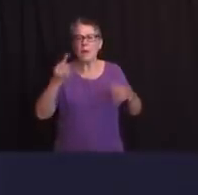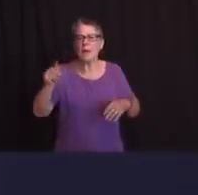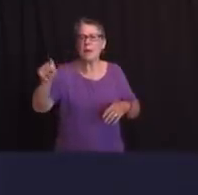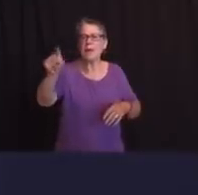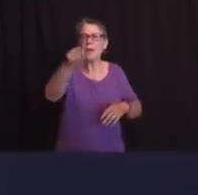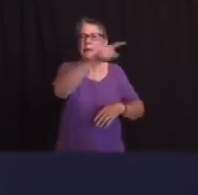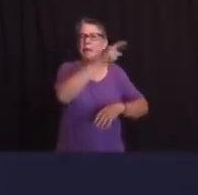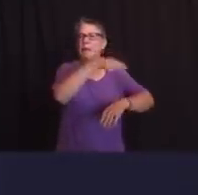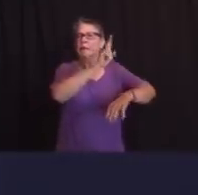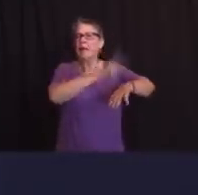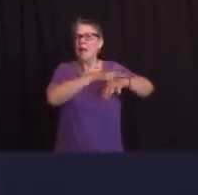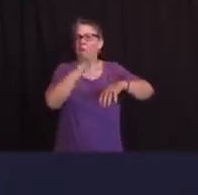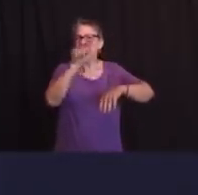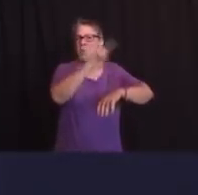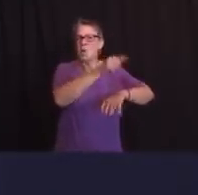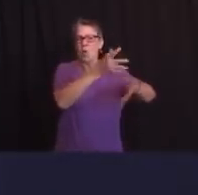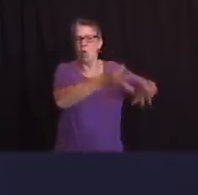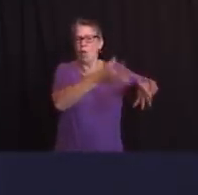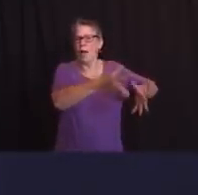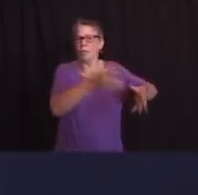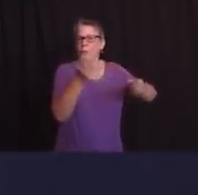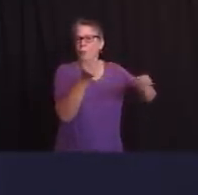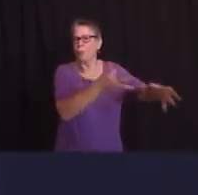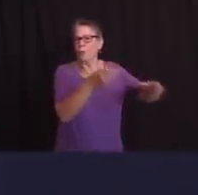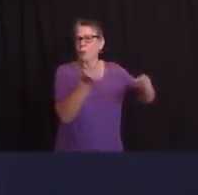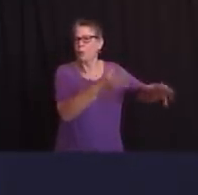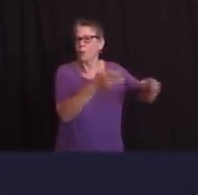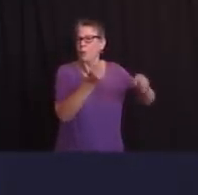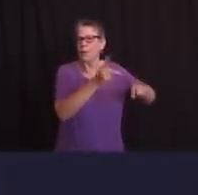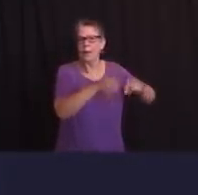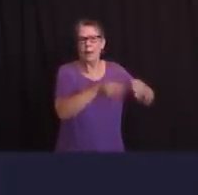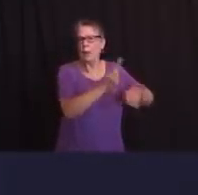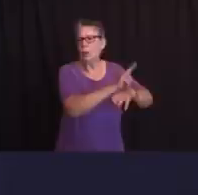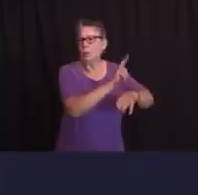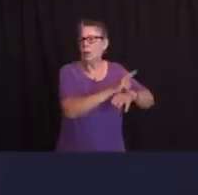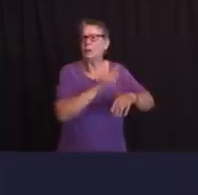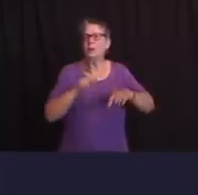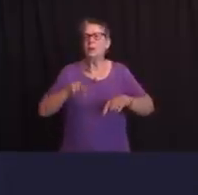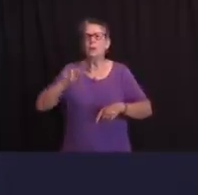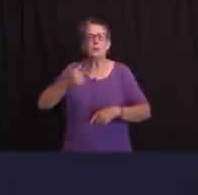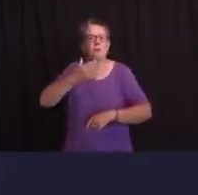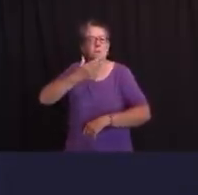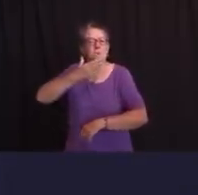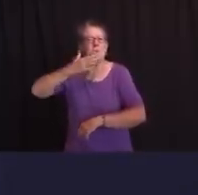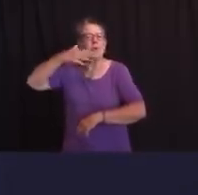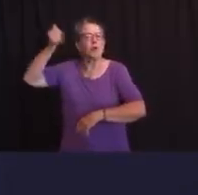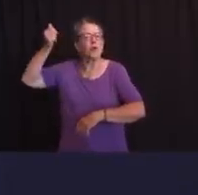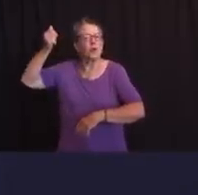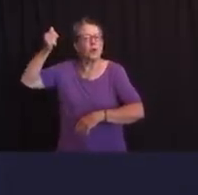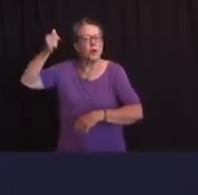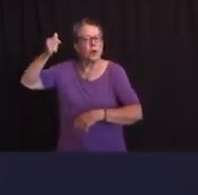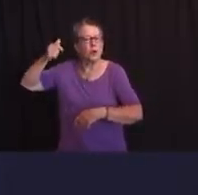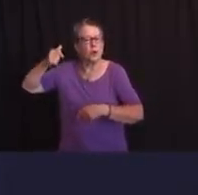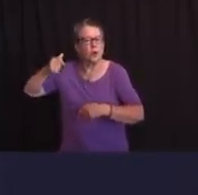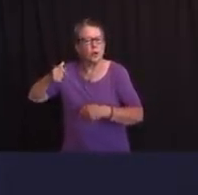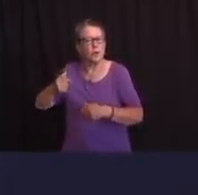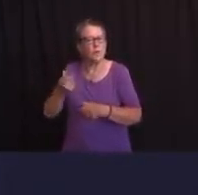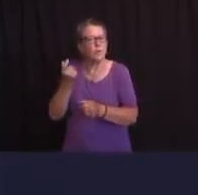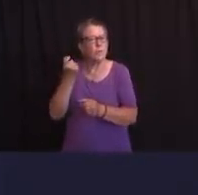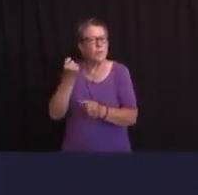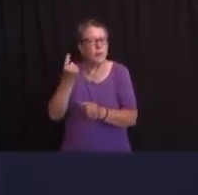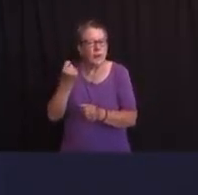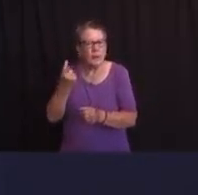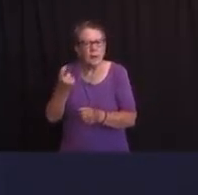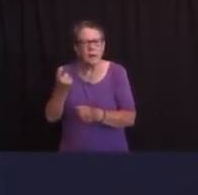We're more concerned about getting vaccine doses in individuals' arms. So if we have to open up a vial, puncture a vial, and there's